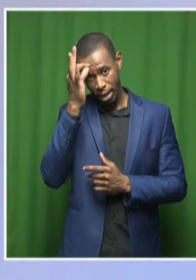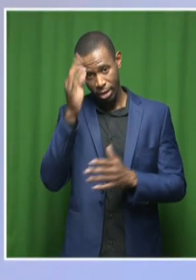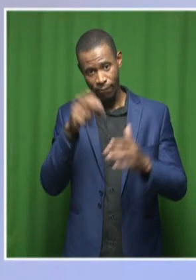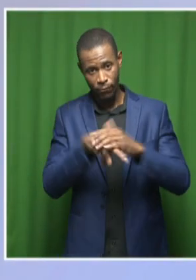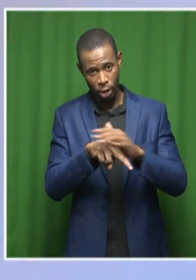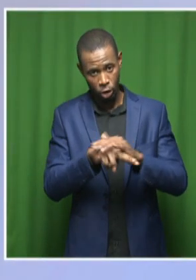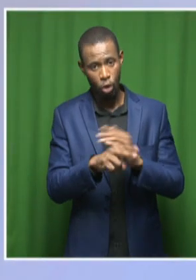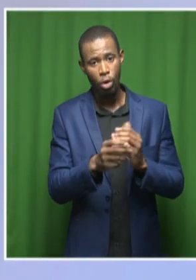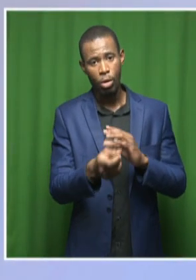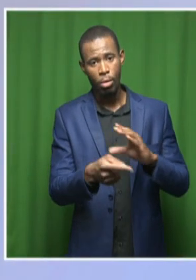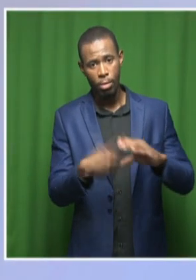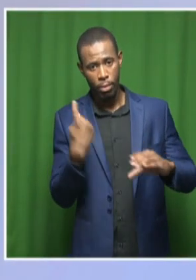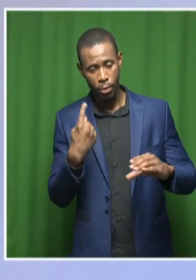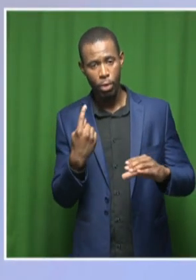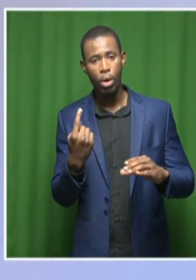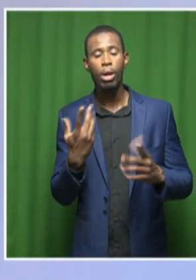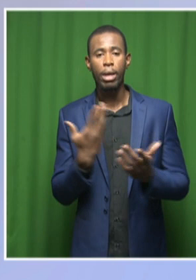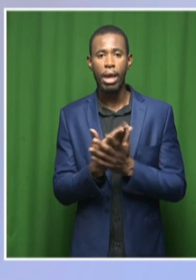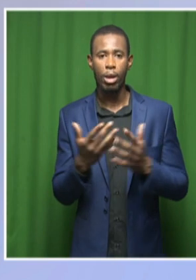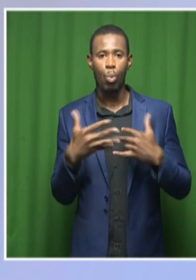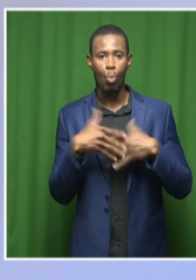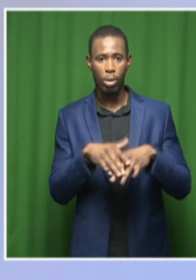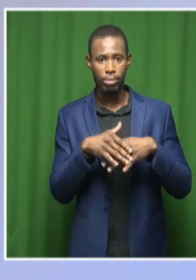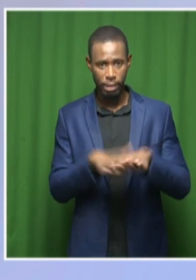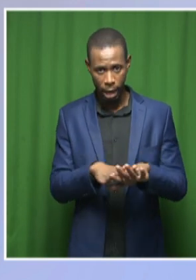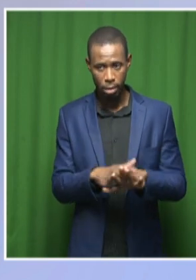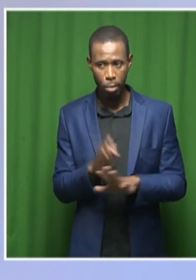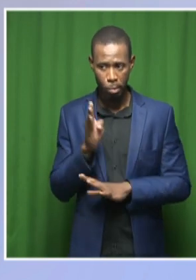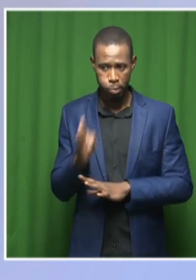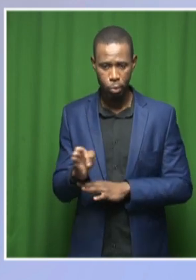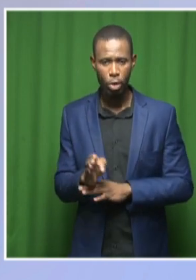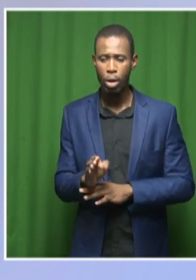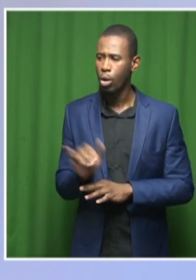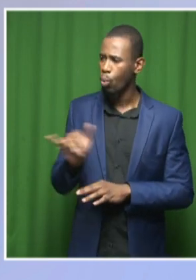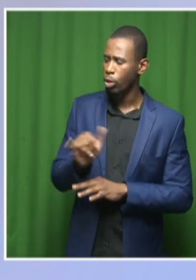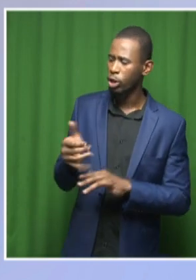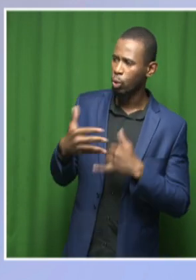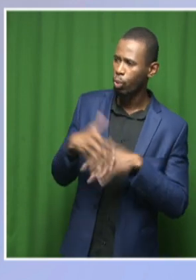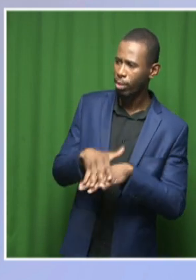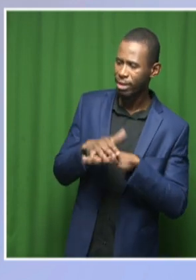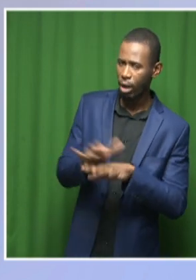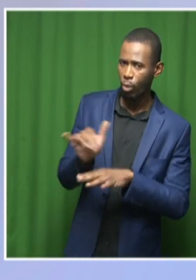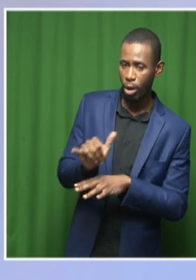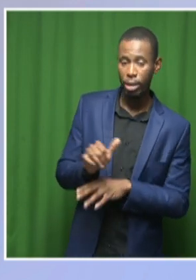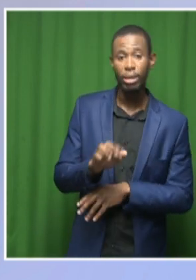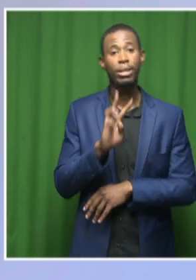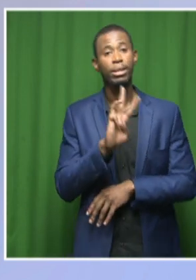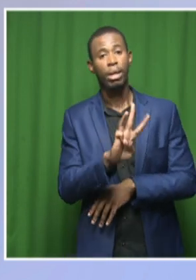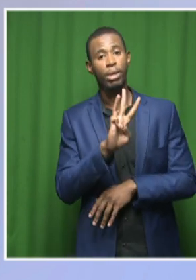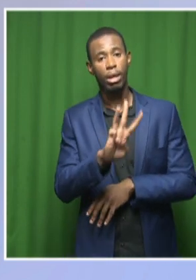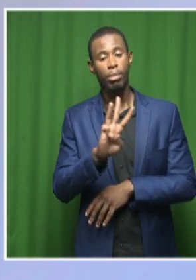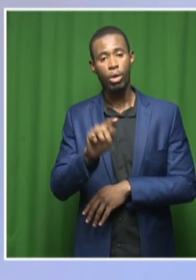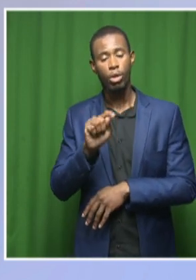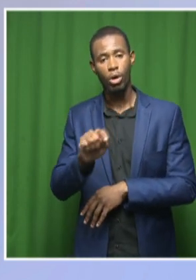Academy. Okay. Or go to our website. All the information is there. What's the website? Please share